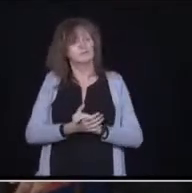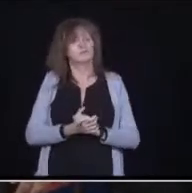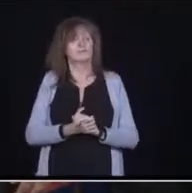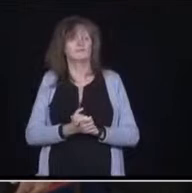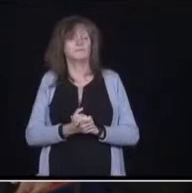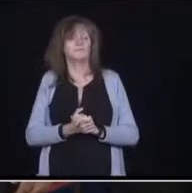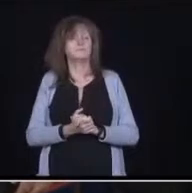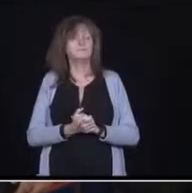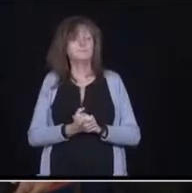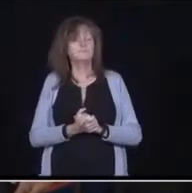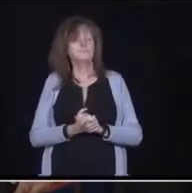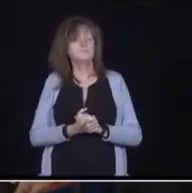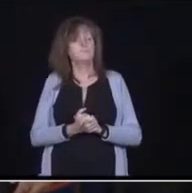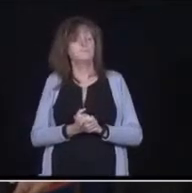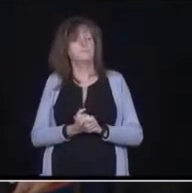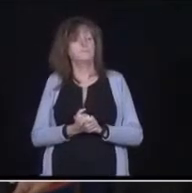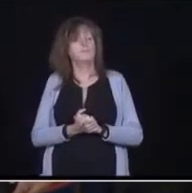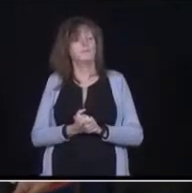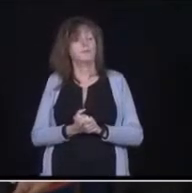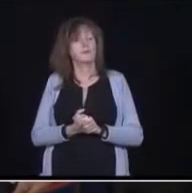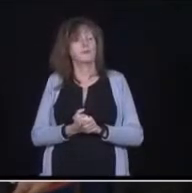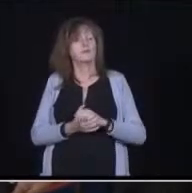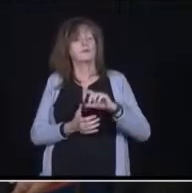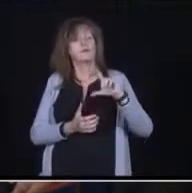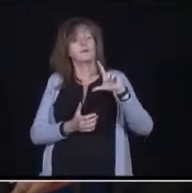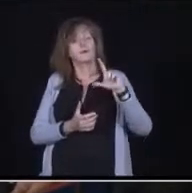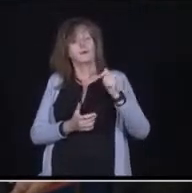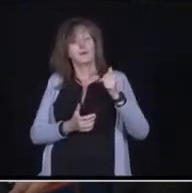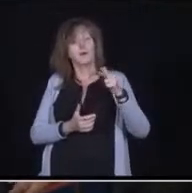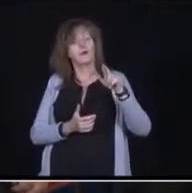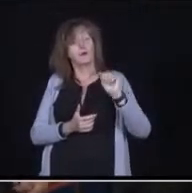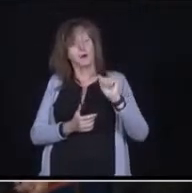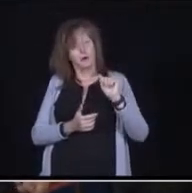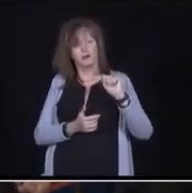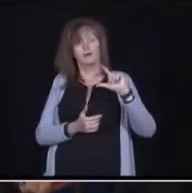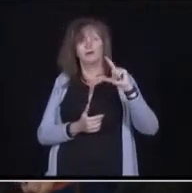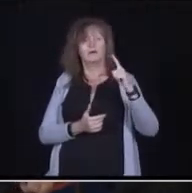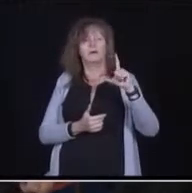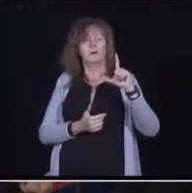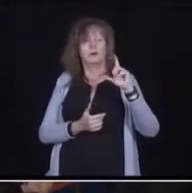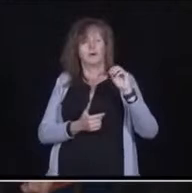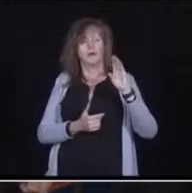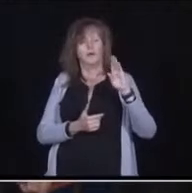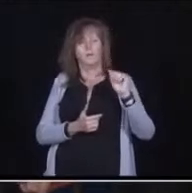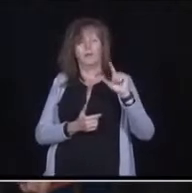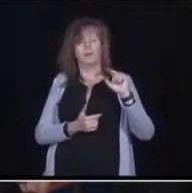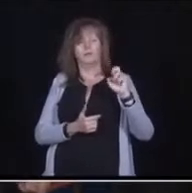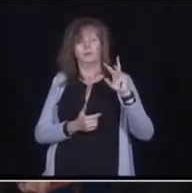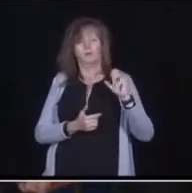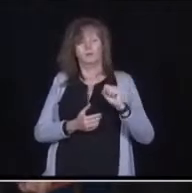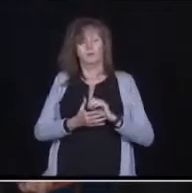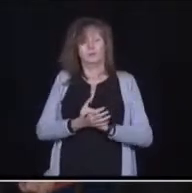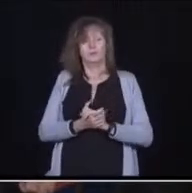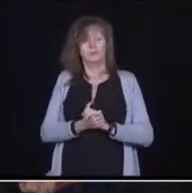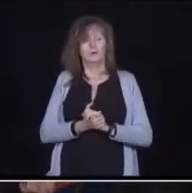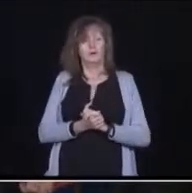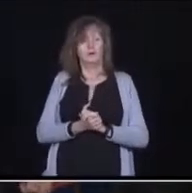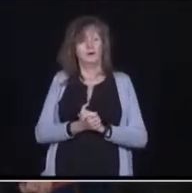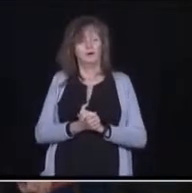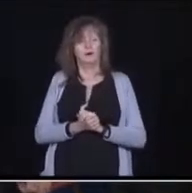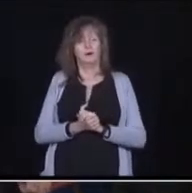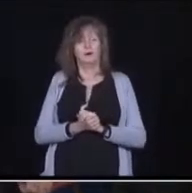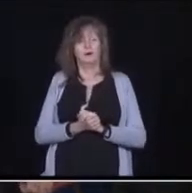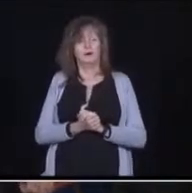Your next question comes from Laura Stone with the Globe and Mail. Please go ahead. Hi, Laura. Hi, Premier. Just